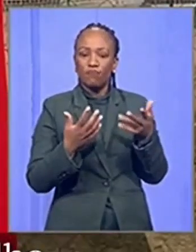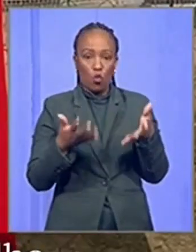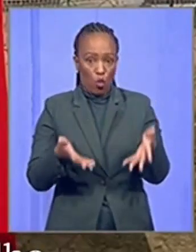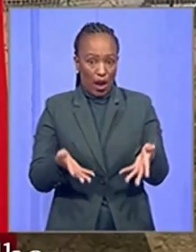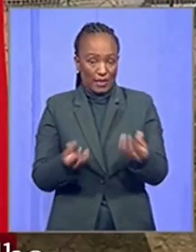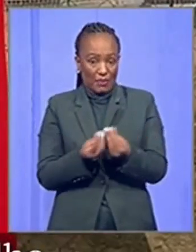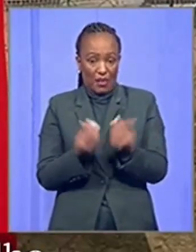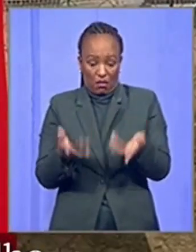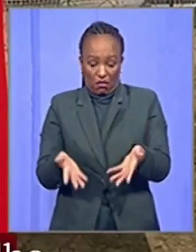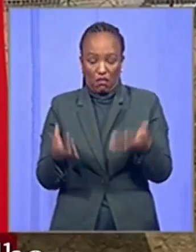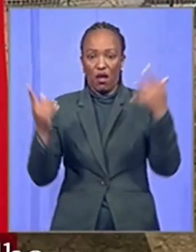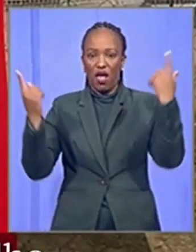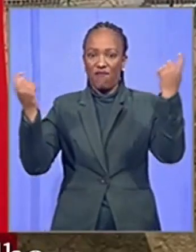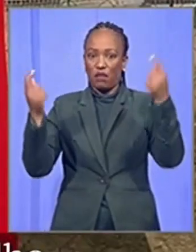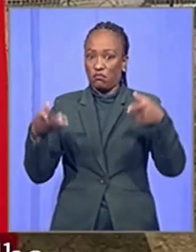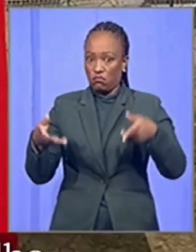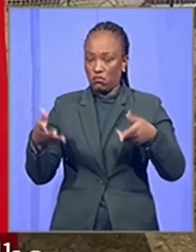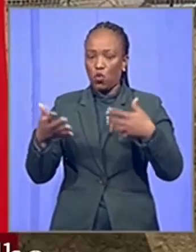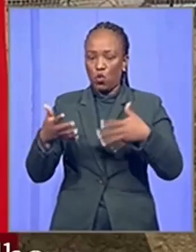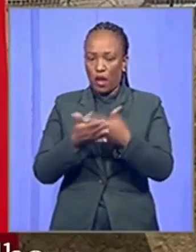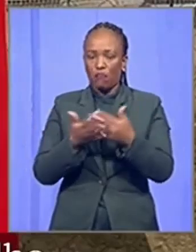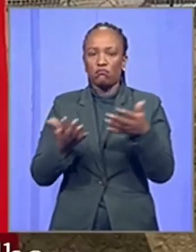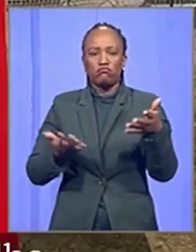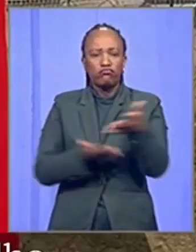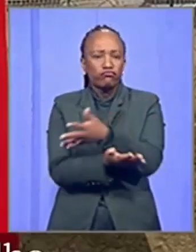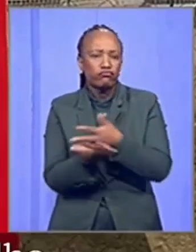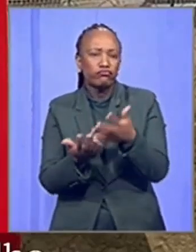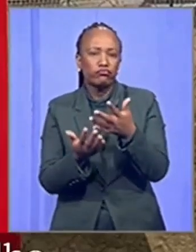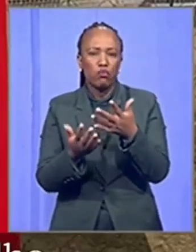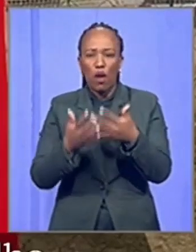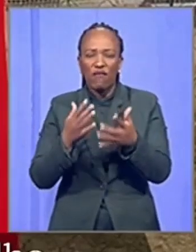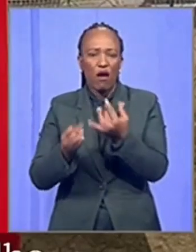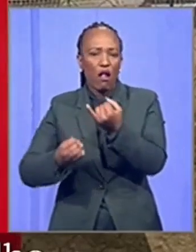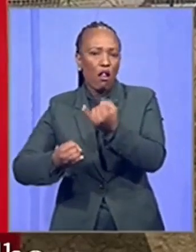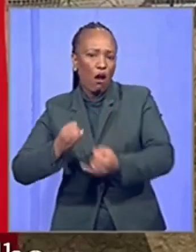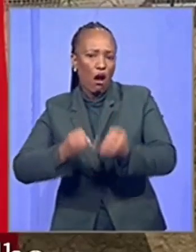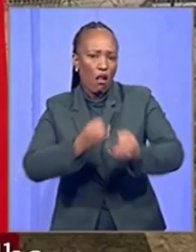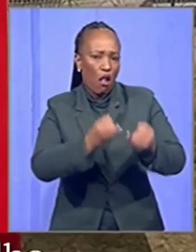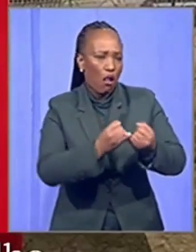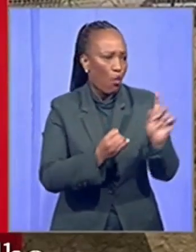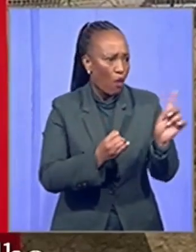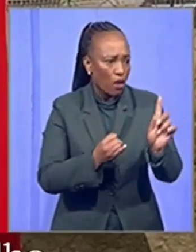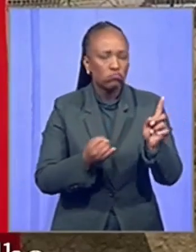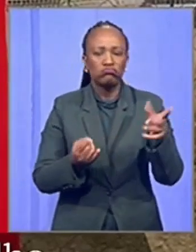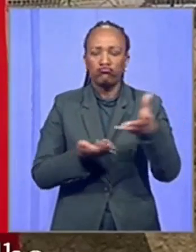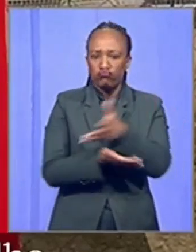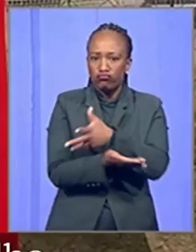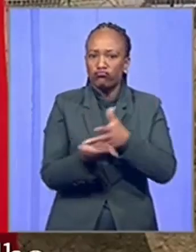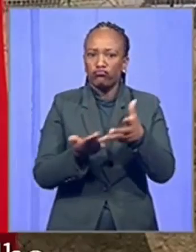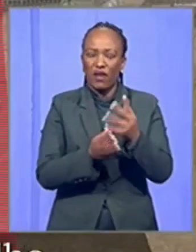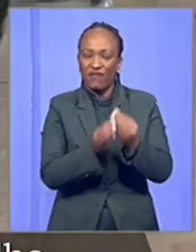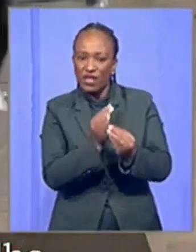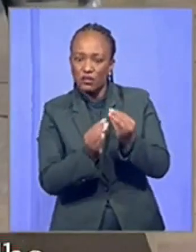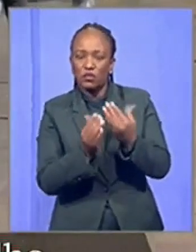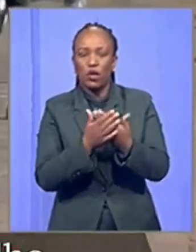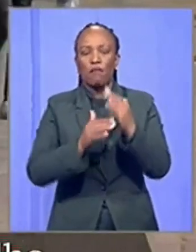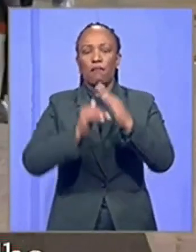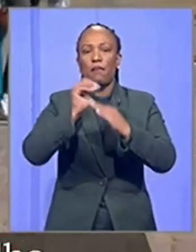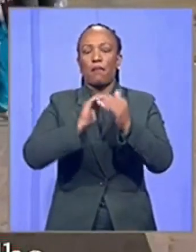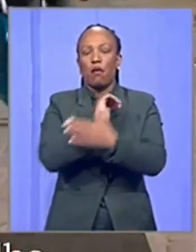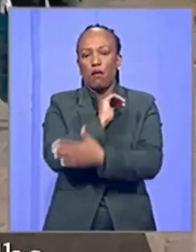occasions where we can talk about what has gone wrong in order for us to be able to rebuild our society. Le fa